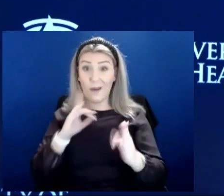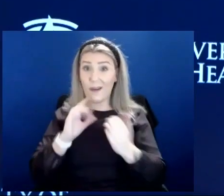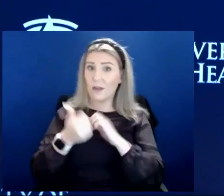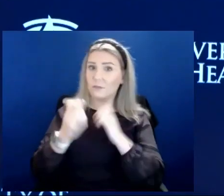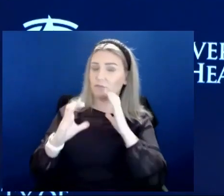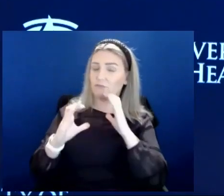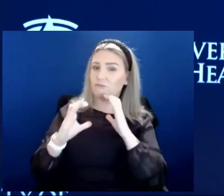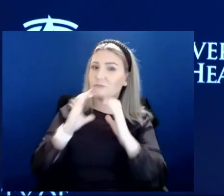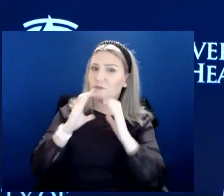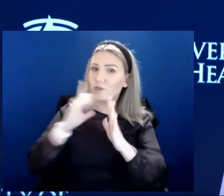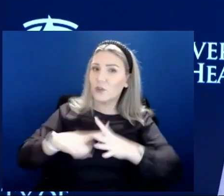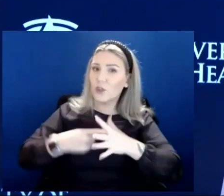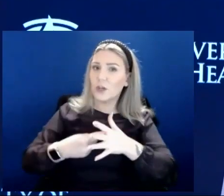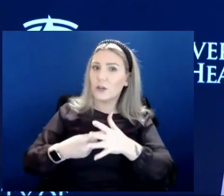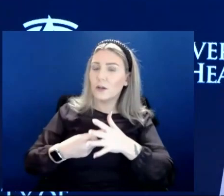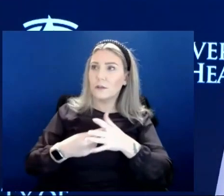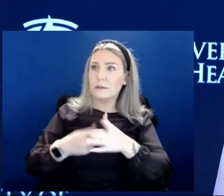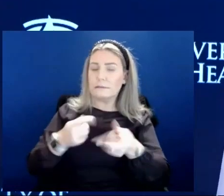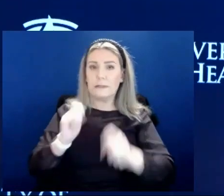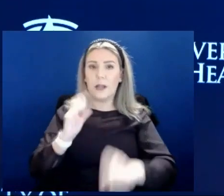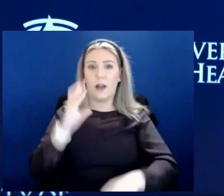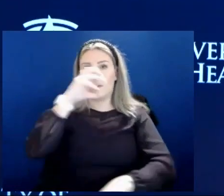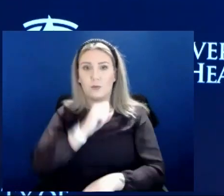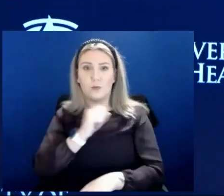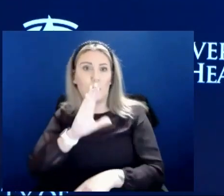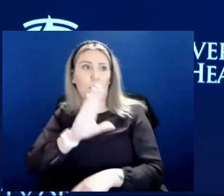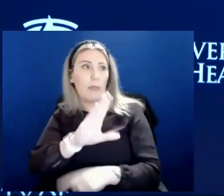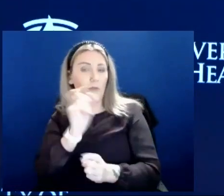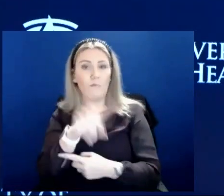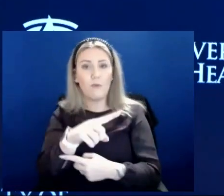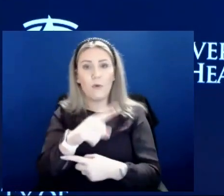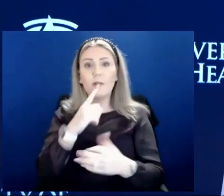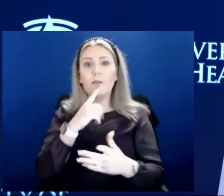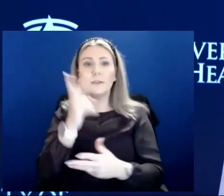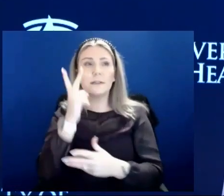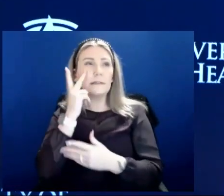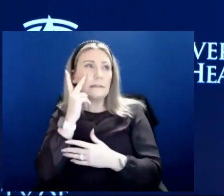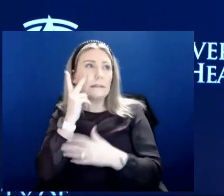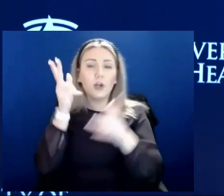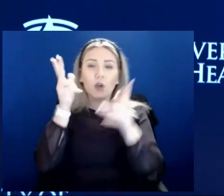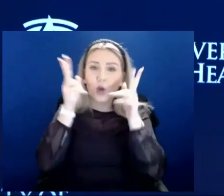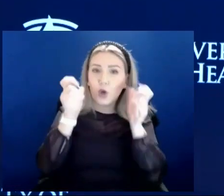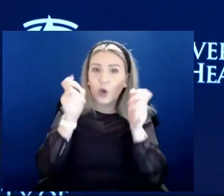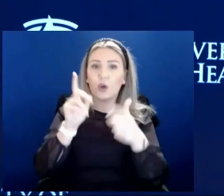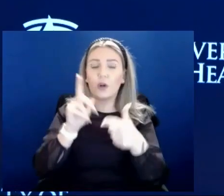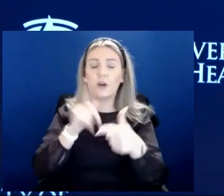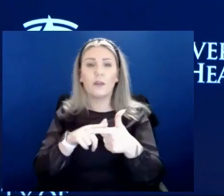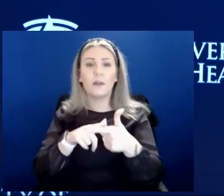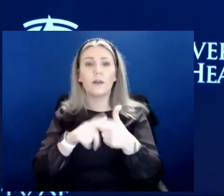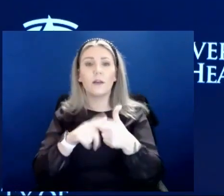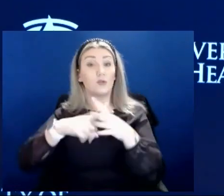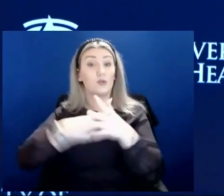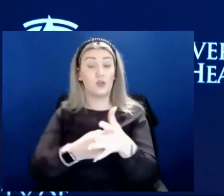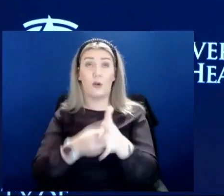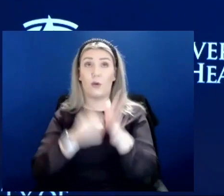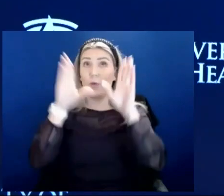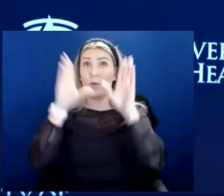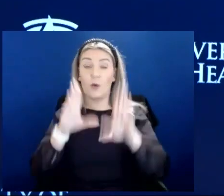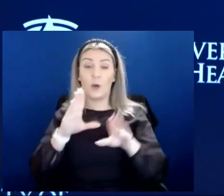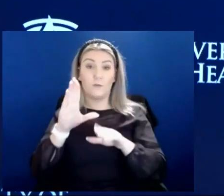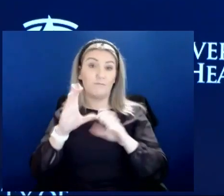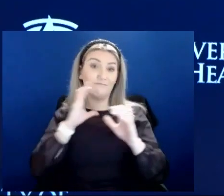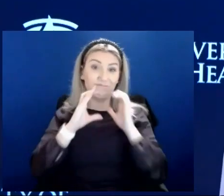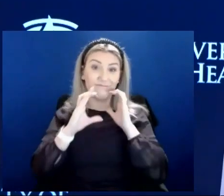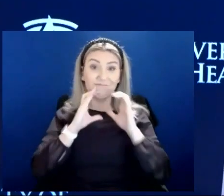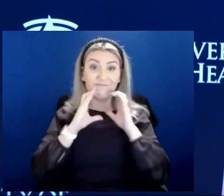assuming that we know what their questions are or what they've heard and seen. And then that can start a really great conversation, and we can